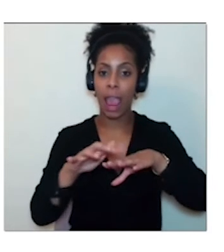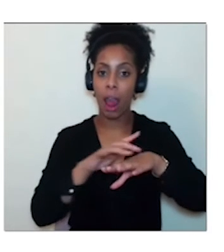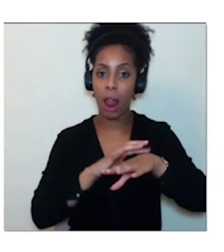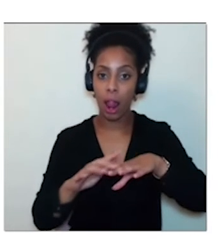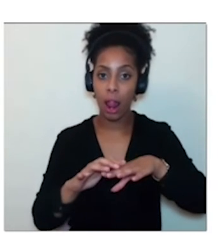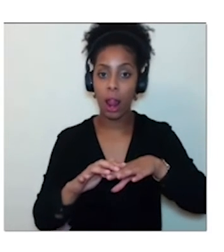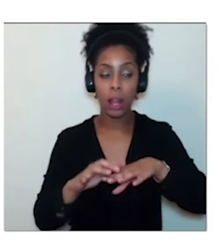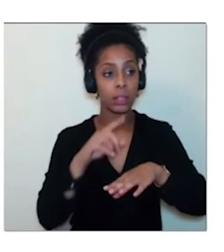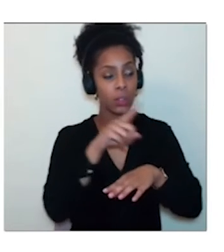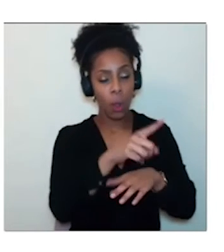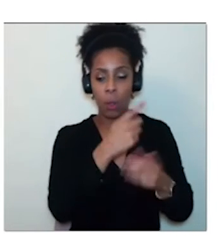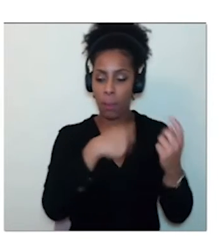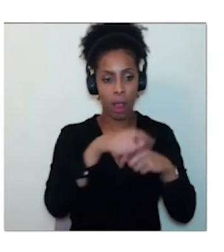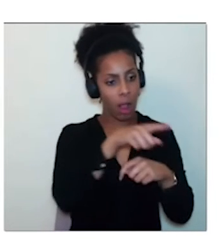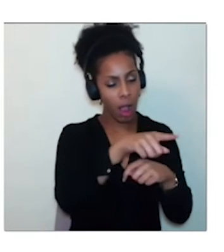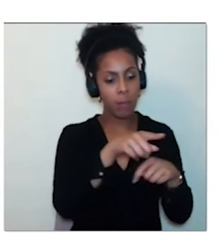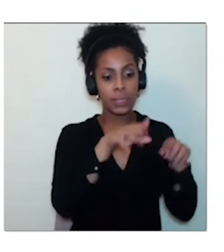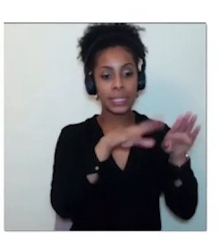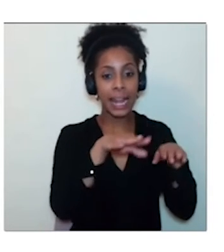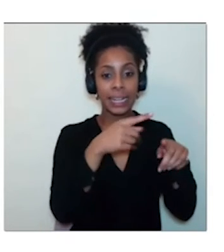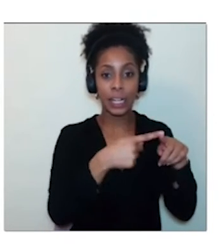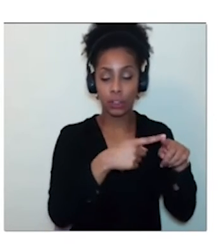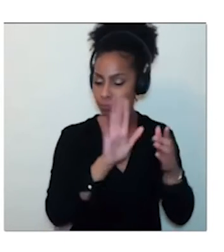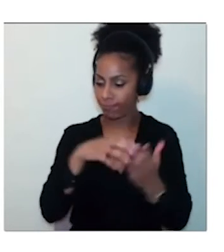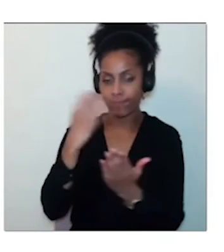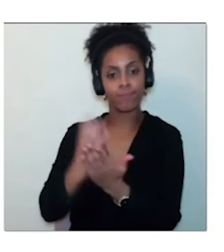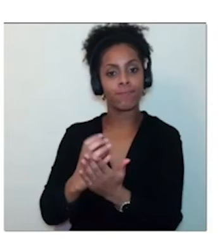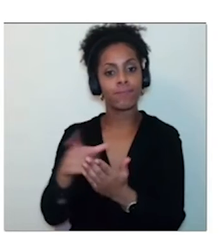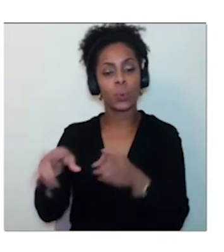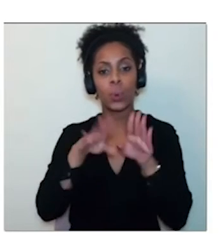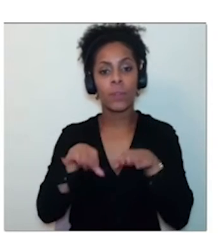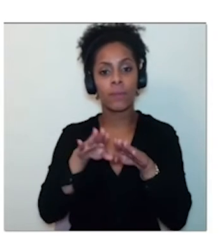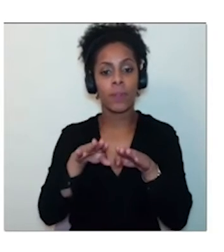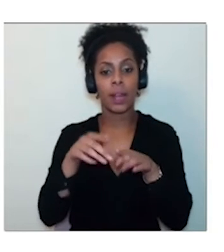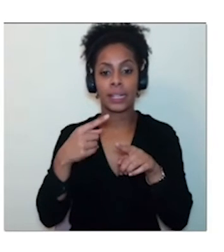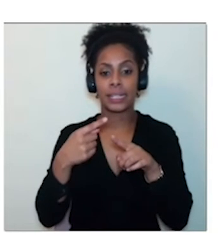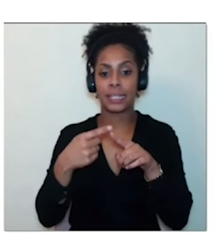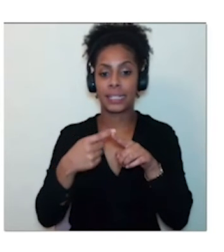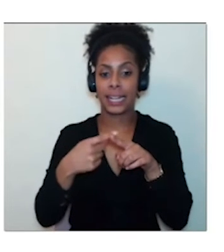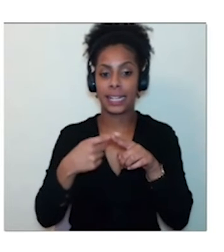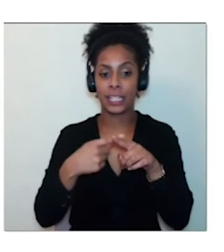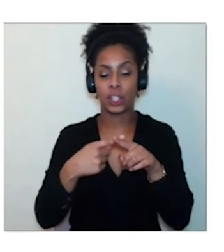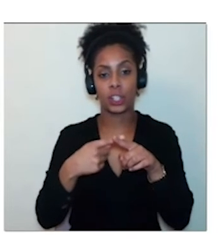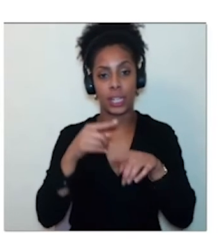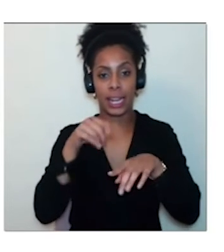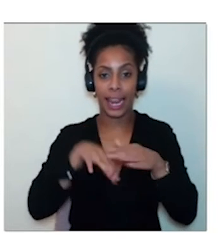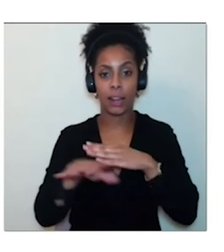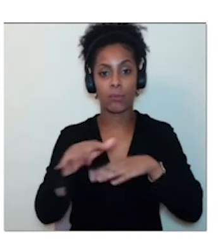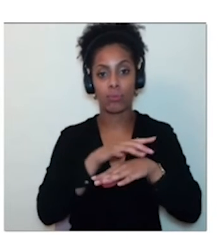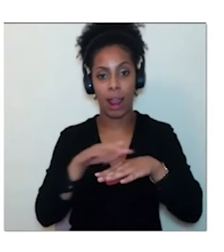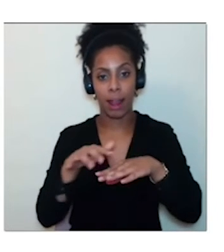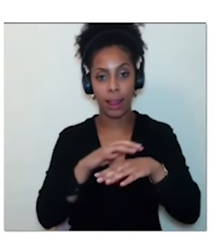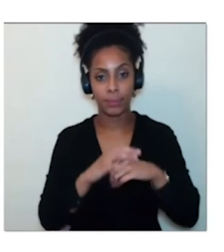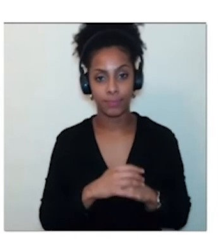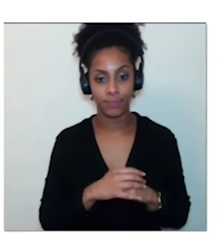Standard English to Unified English Braille. Training was given throughout the UK and material is still available from